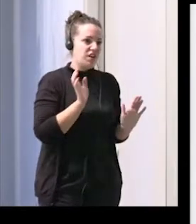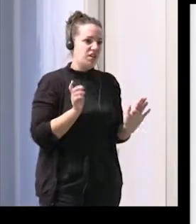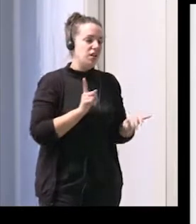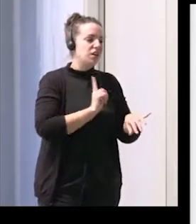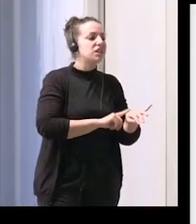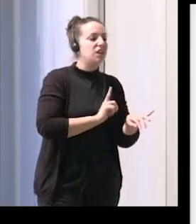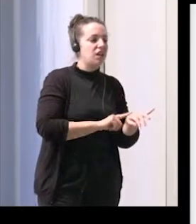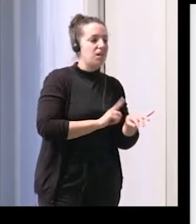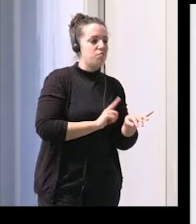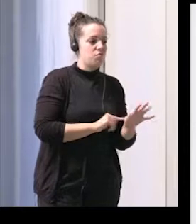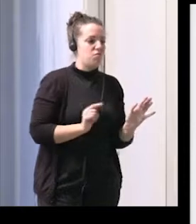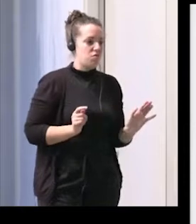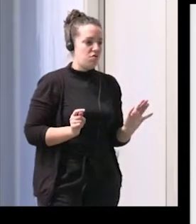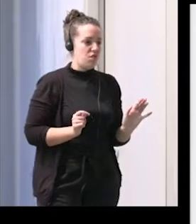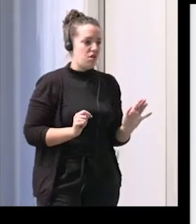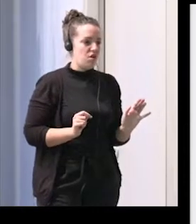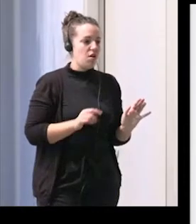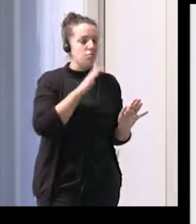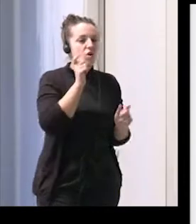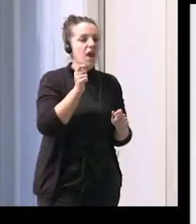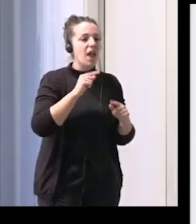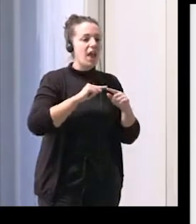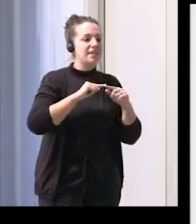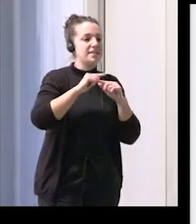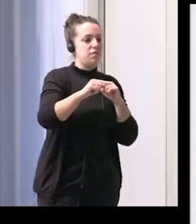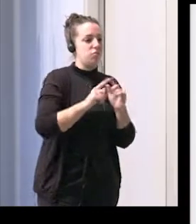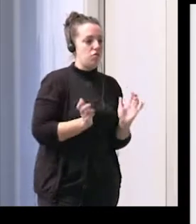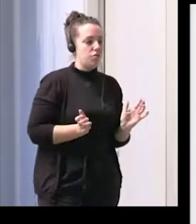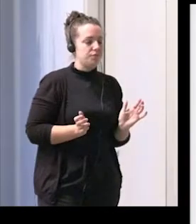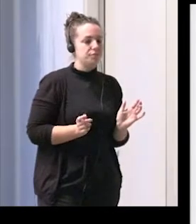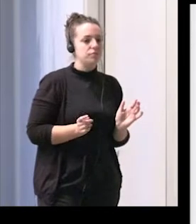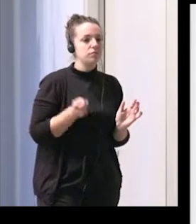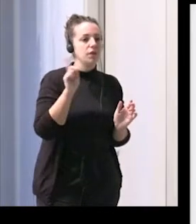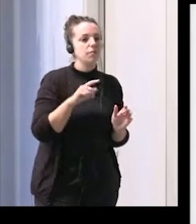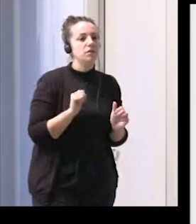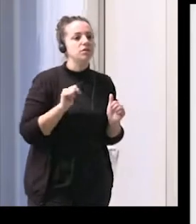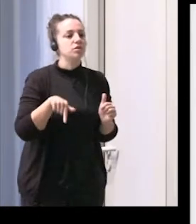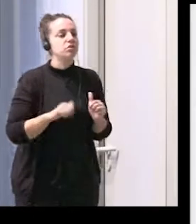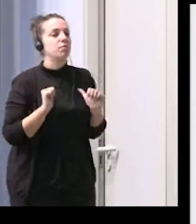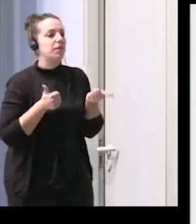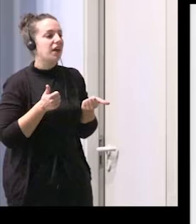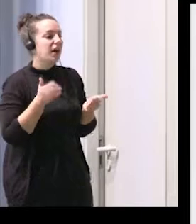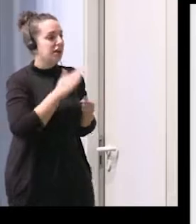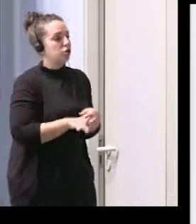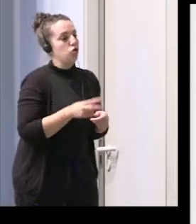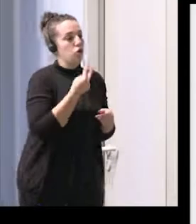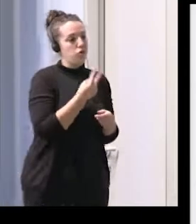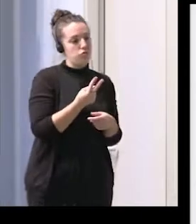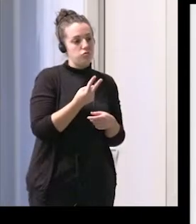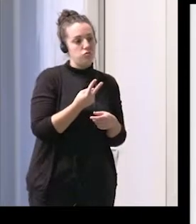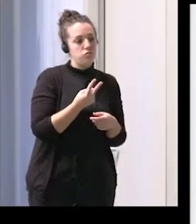implant. And recently, we've looked at this in children using 2 hearing aids. And we find that